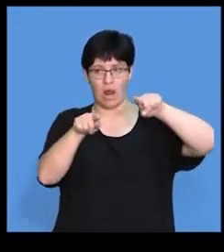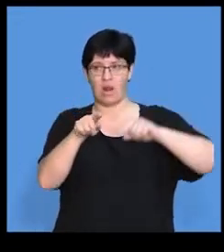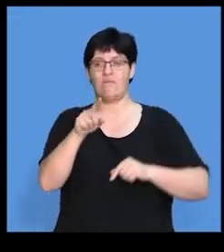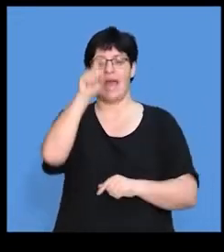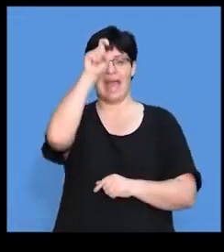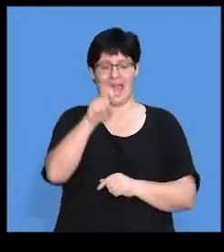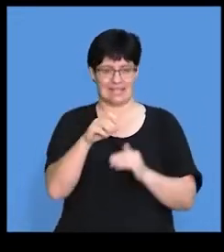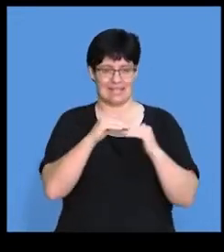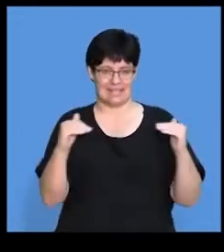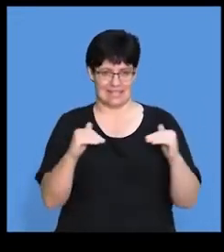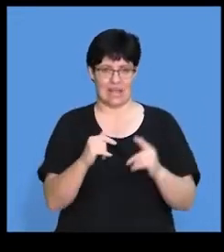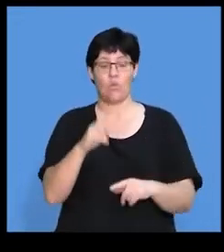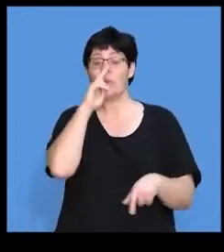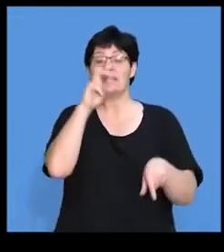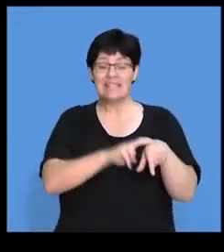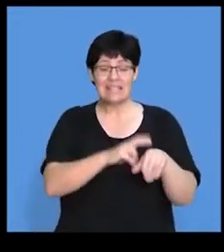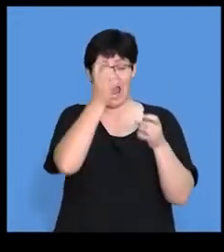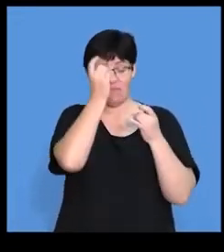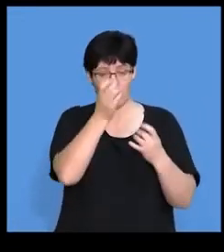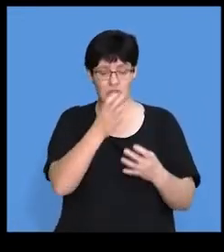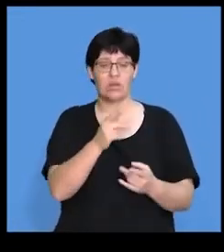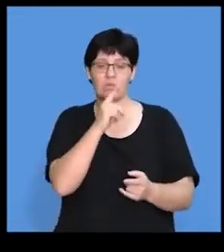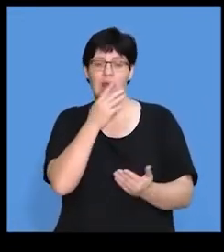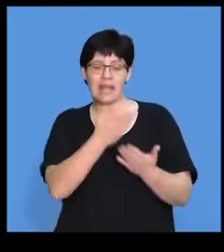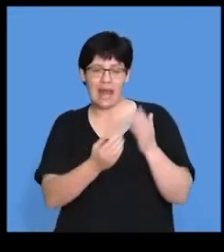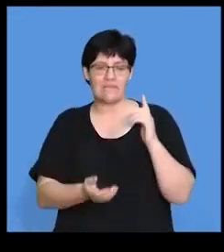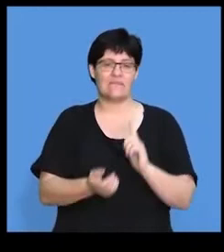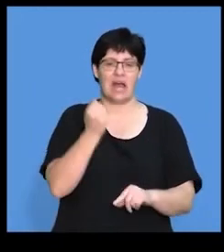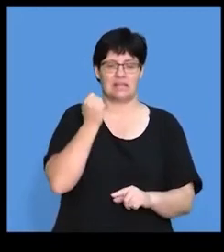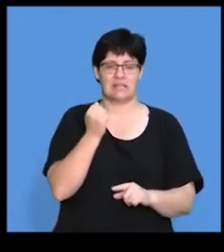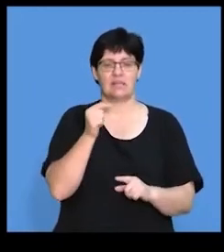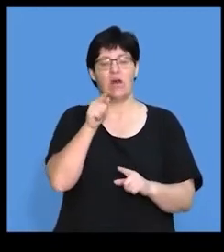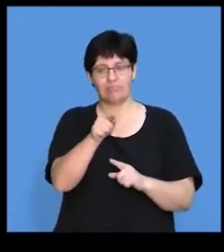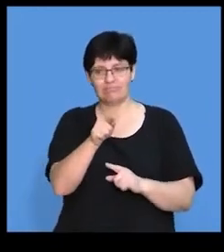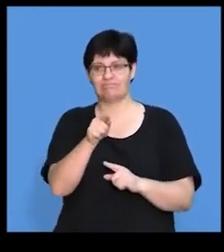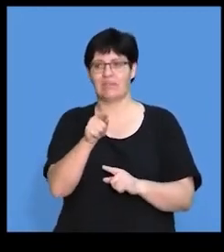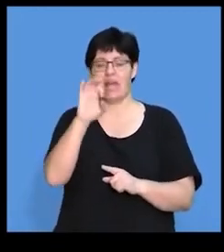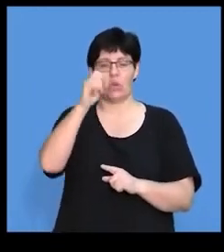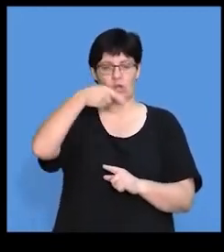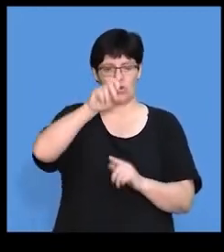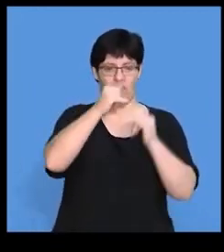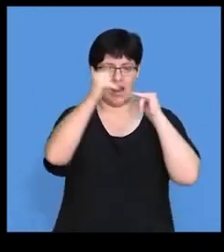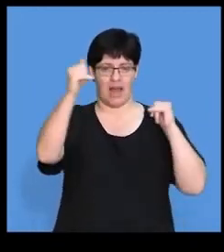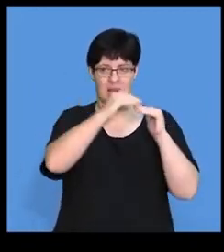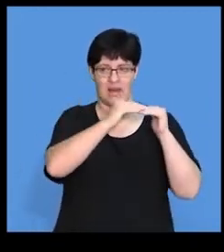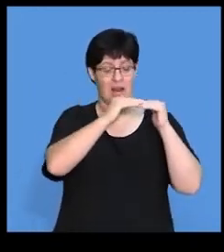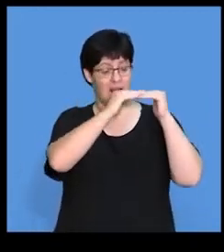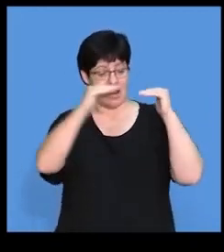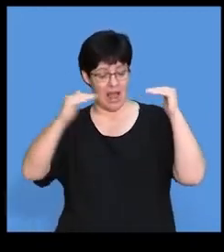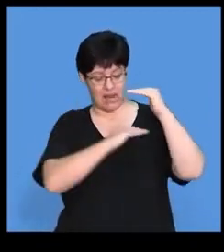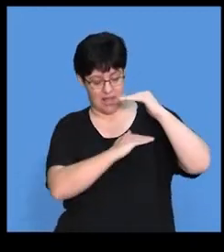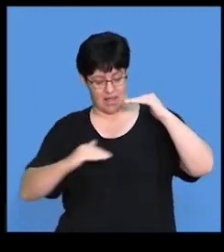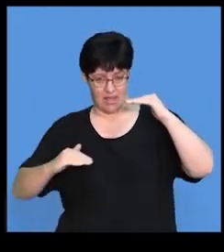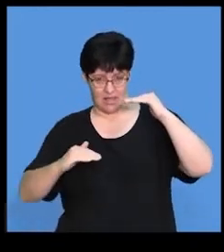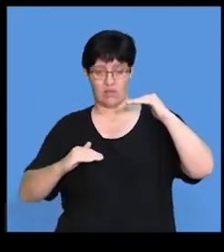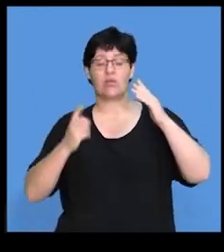x-axis, and we really need that information to be able to find the equation of this line. So any line that's parallel to the x-axis